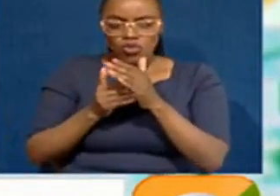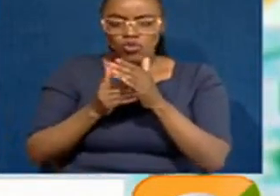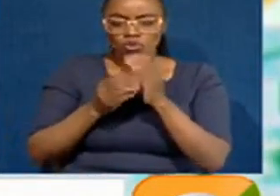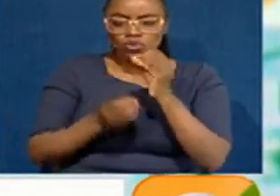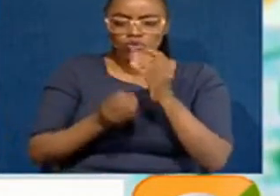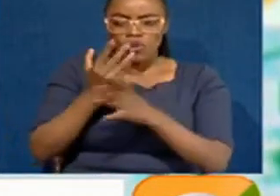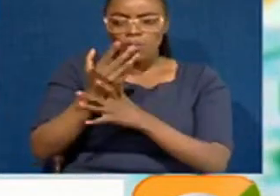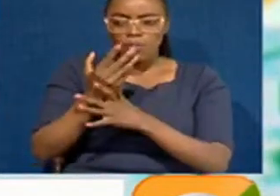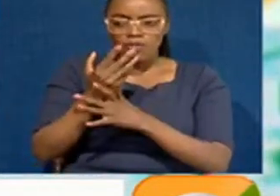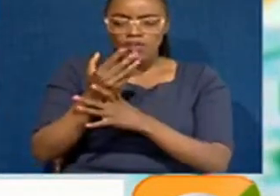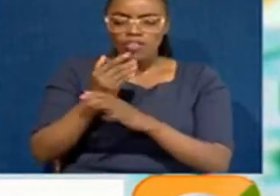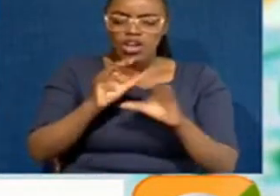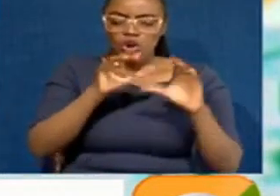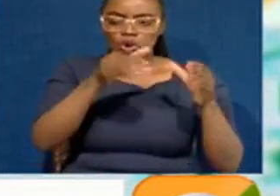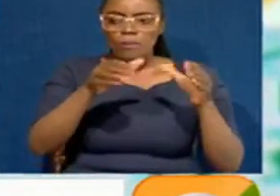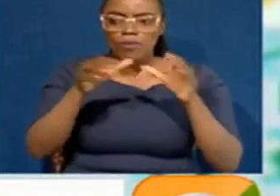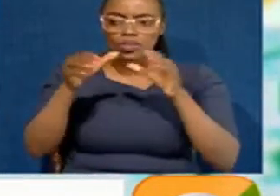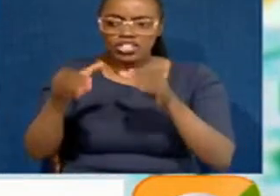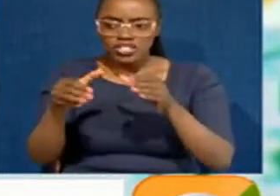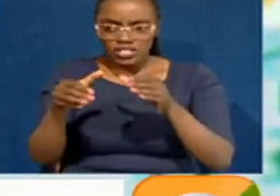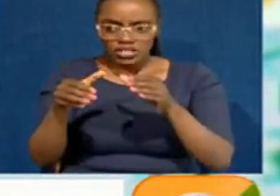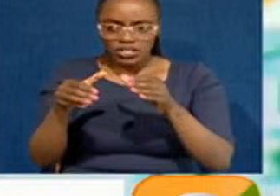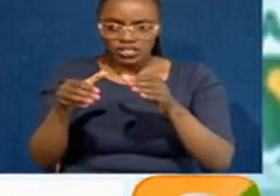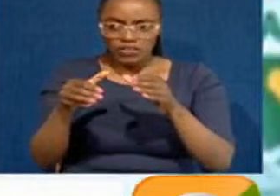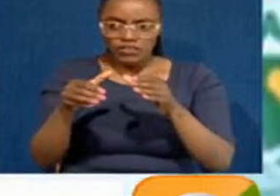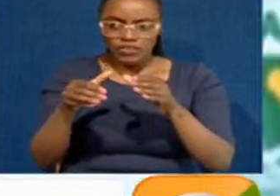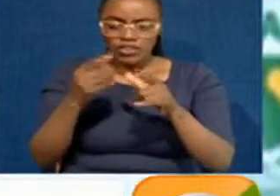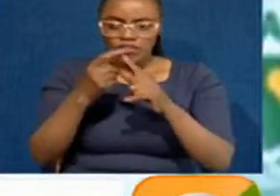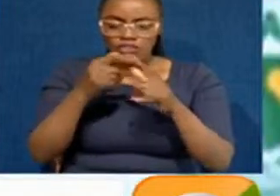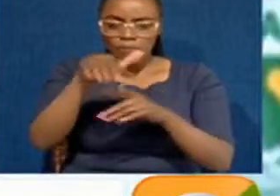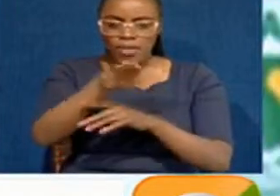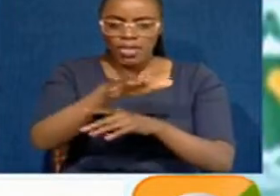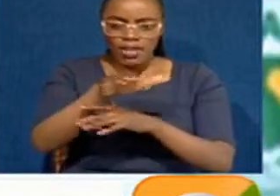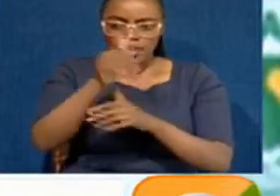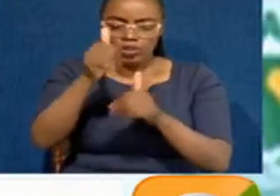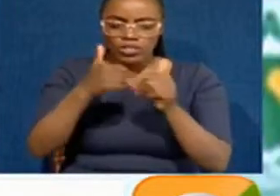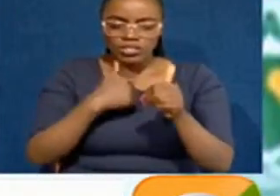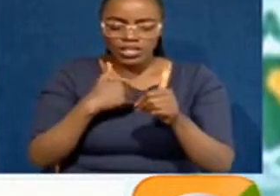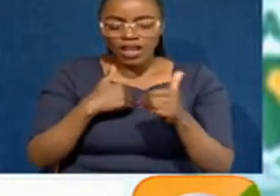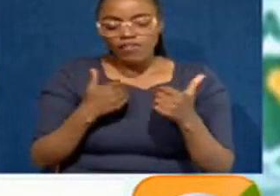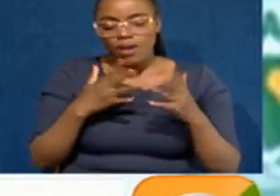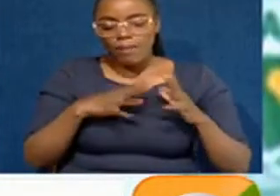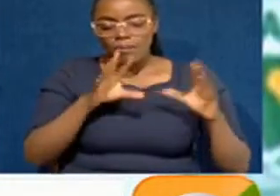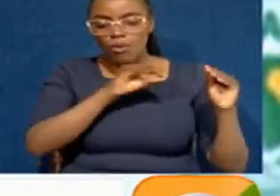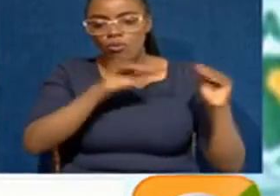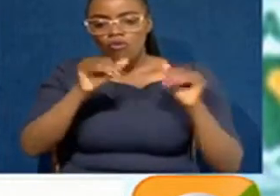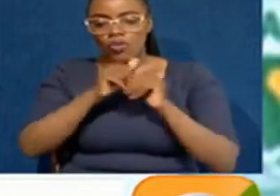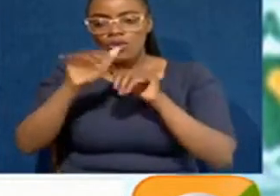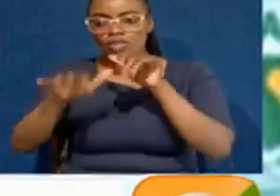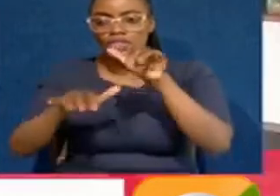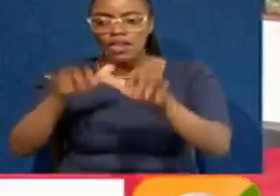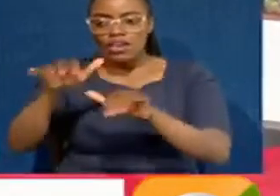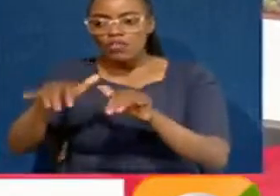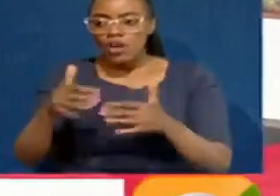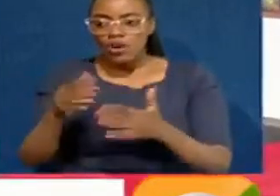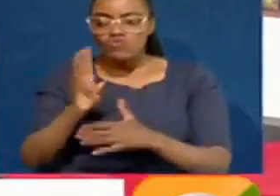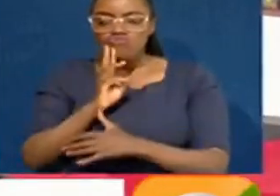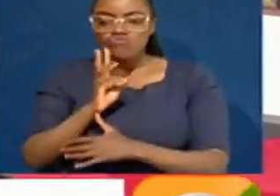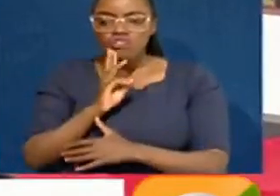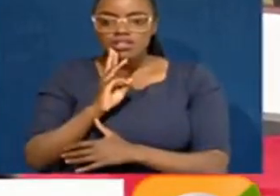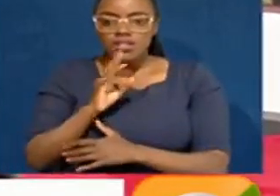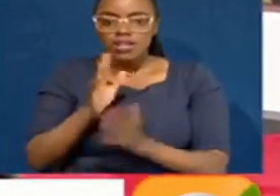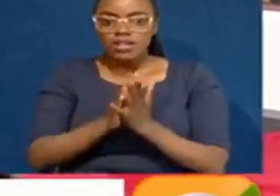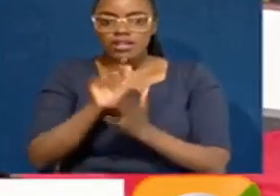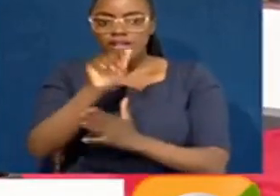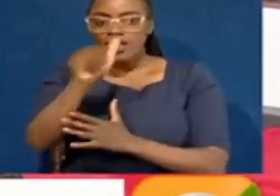both farming communities for crop growing areas as well as pastoral areas in terms of water and feed availability.